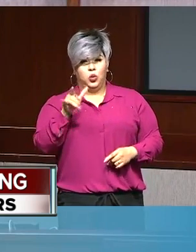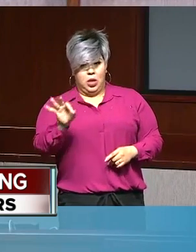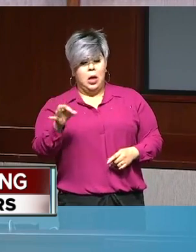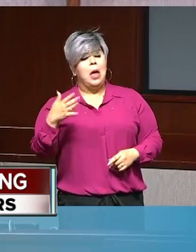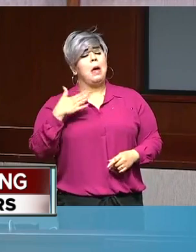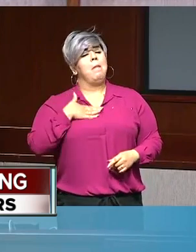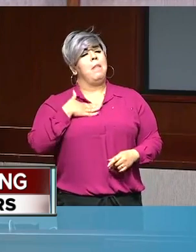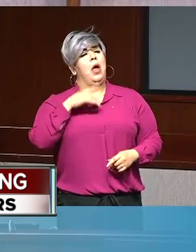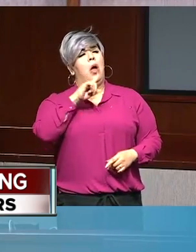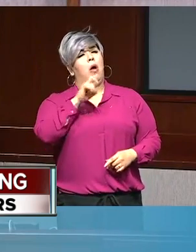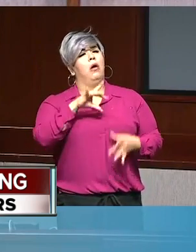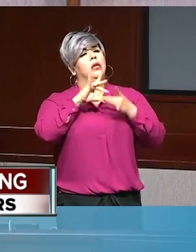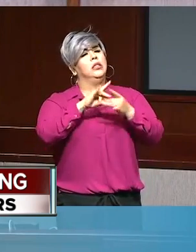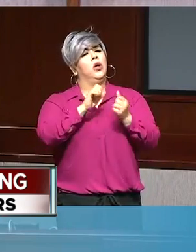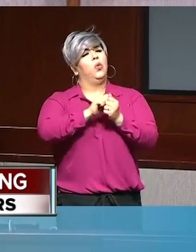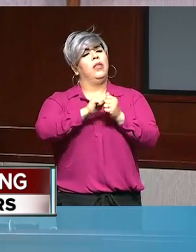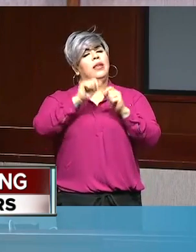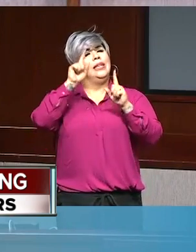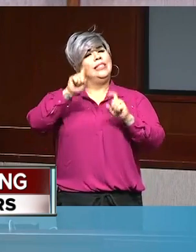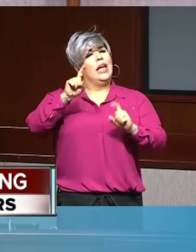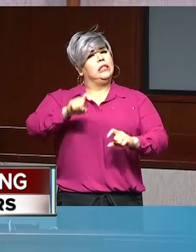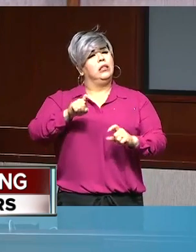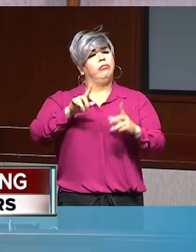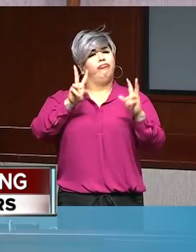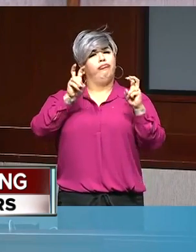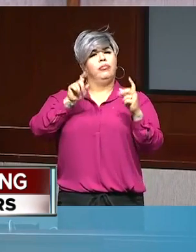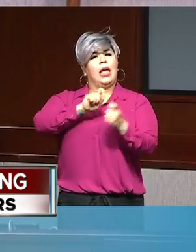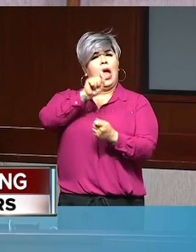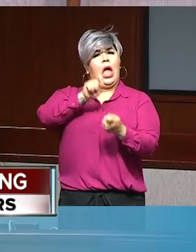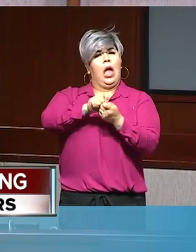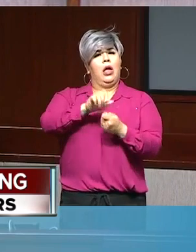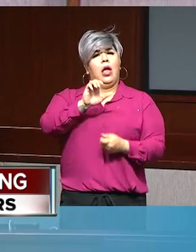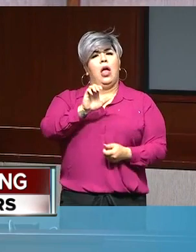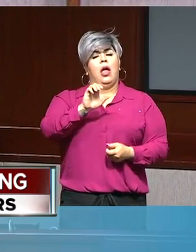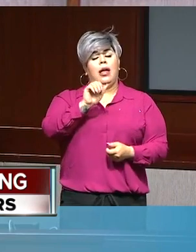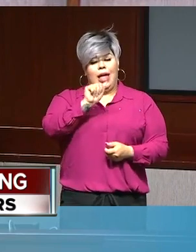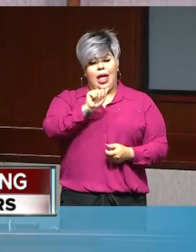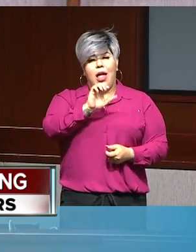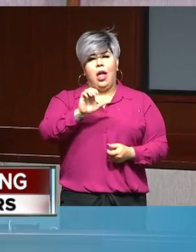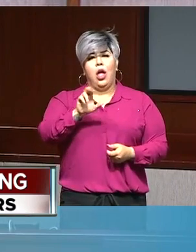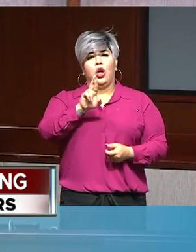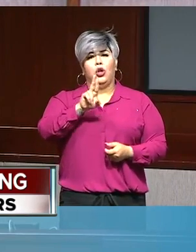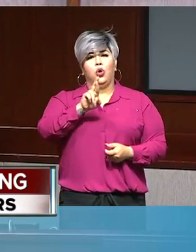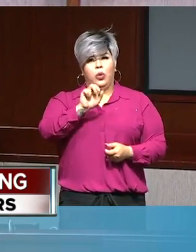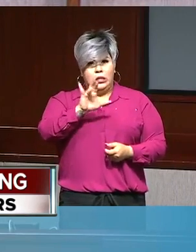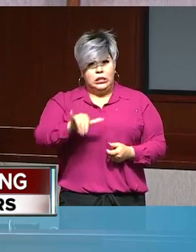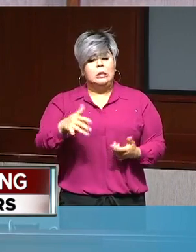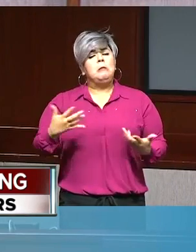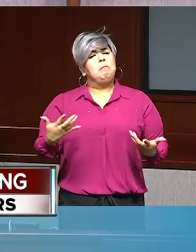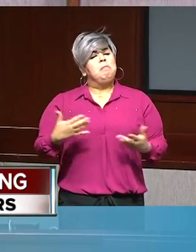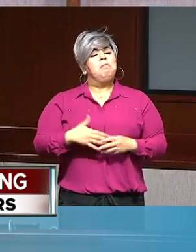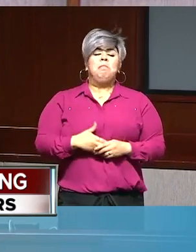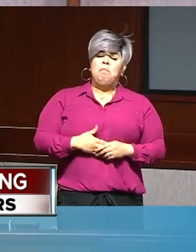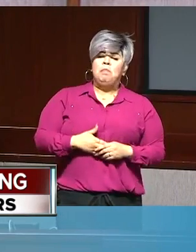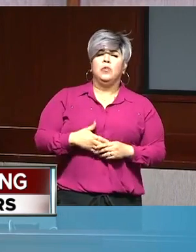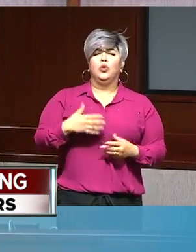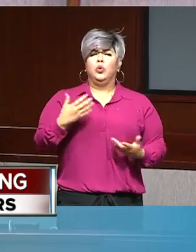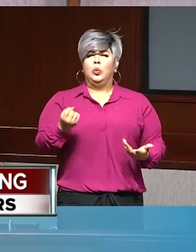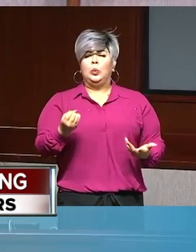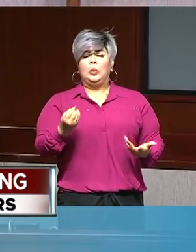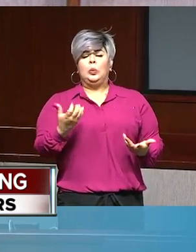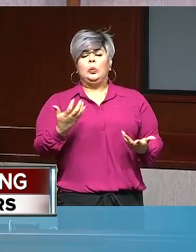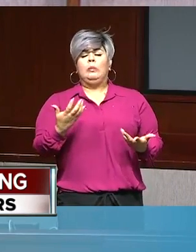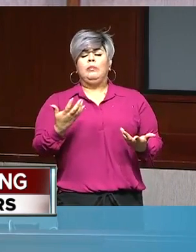is about testing accuracy. So the FDA recently released a statement saying they're asking several COVID-19 test